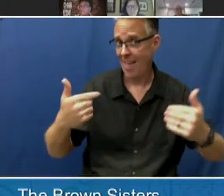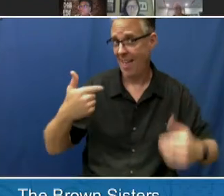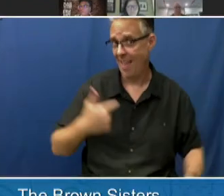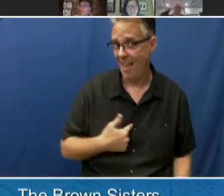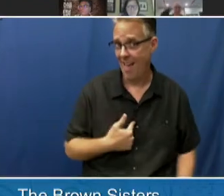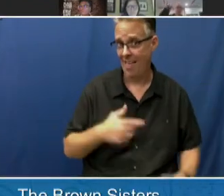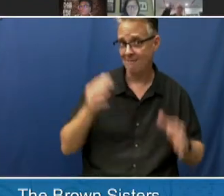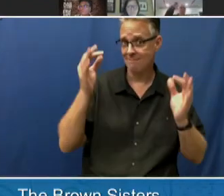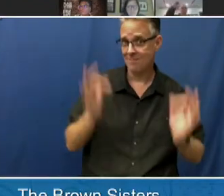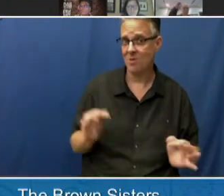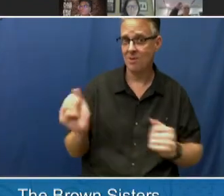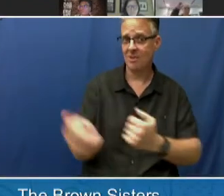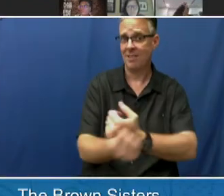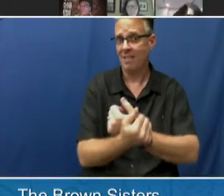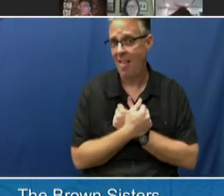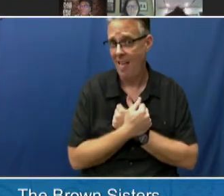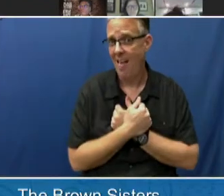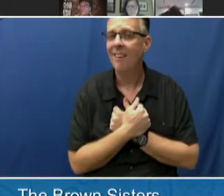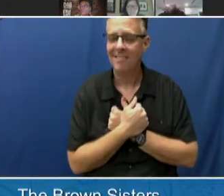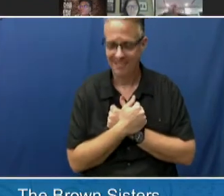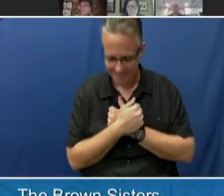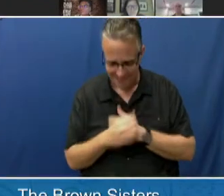I choose love.